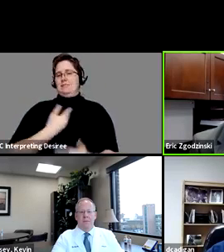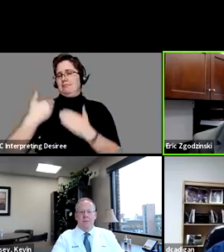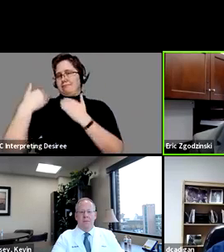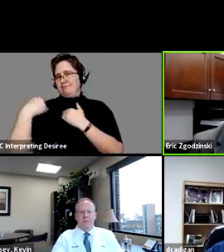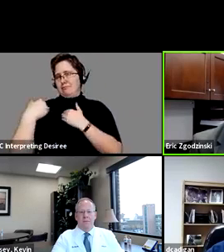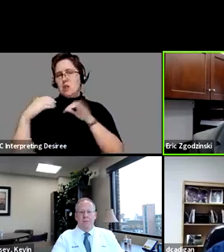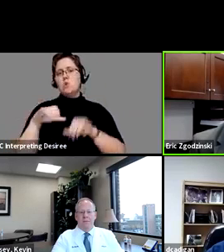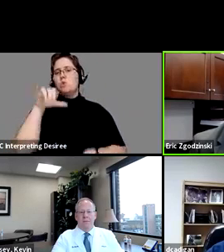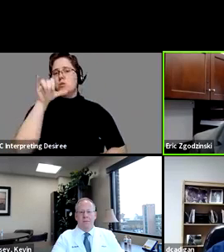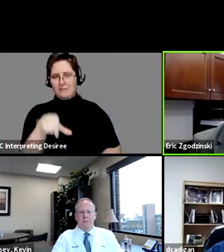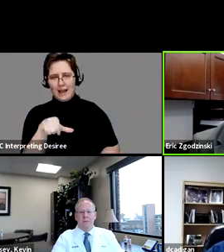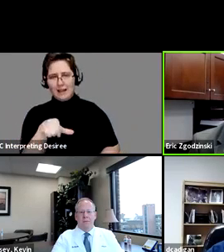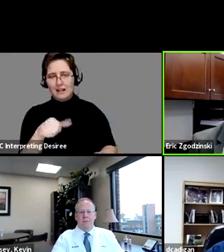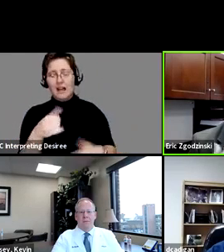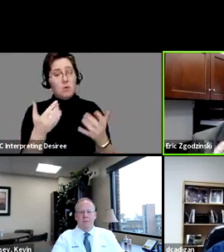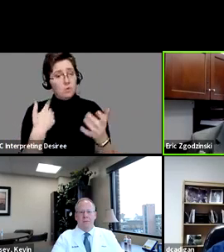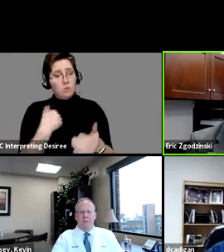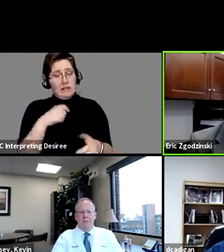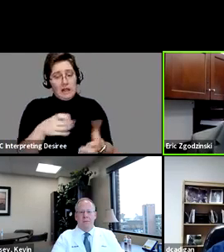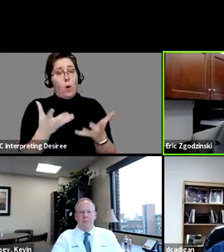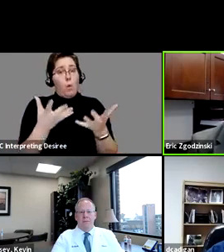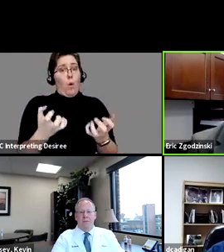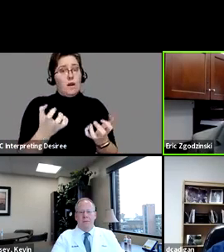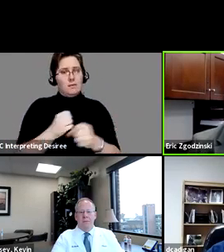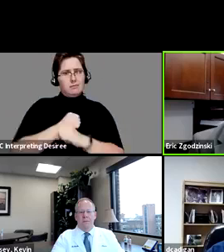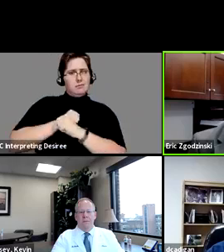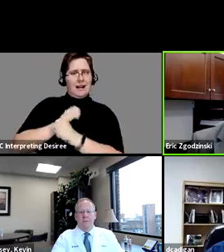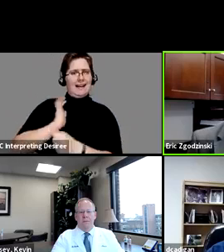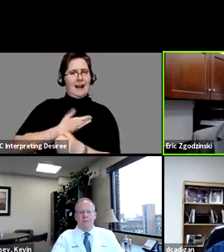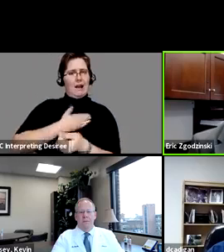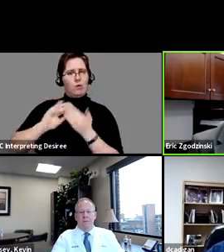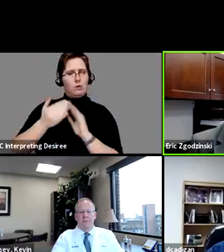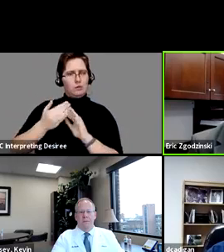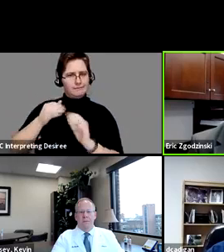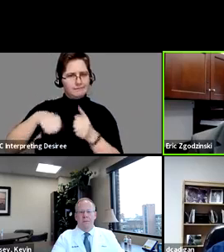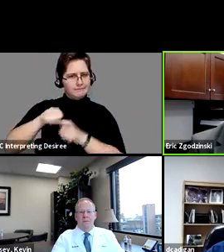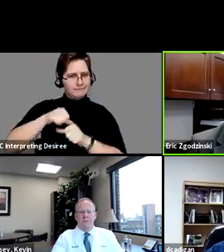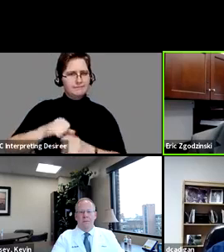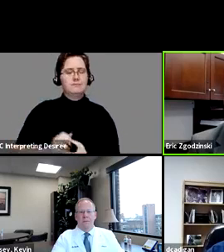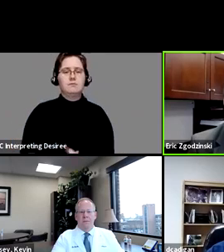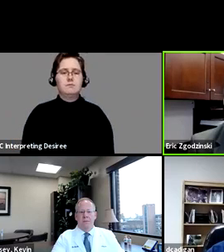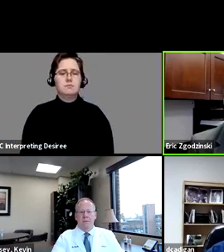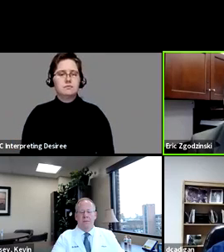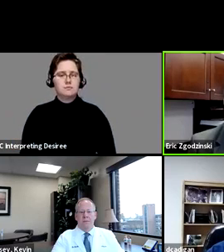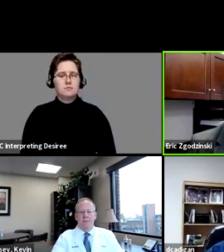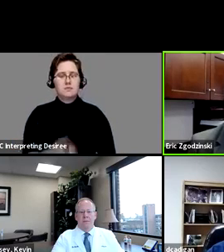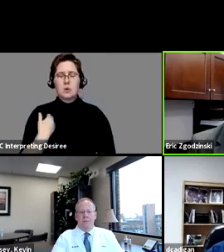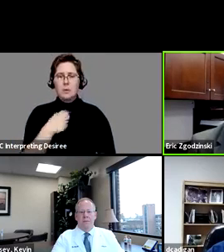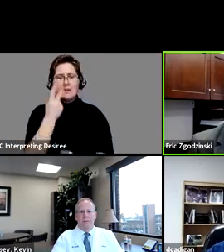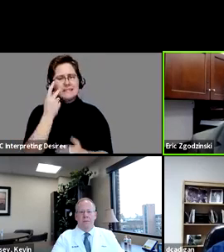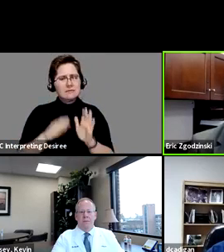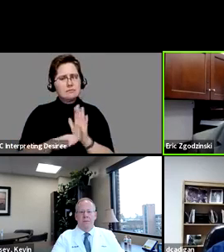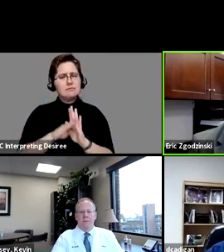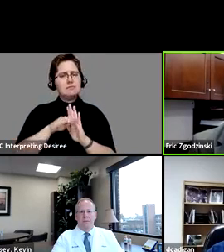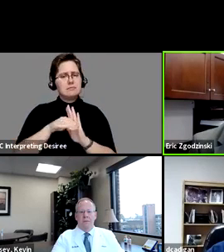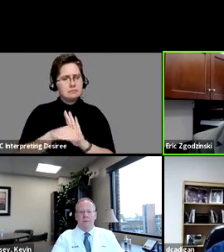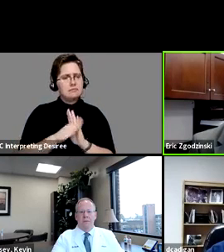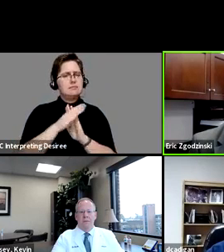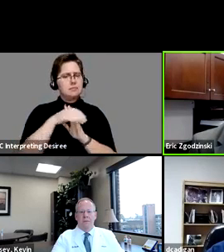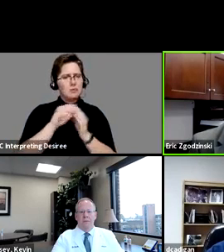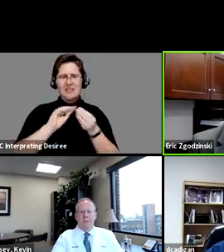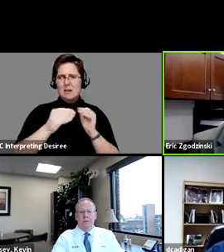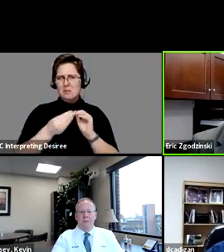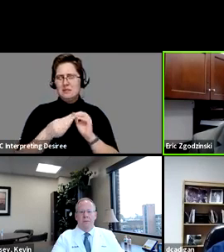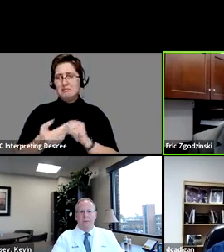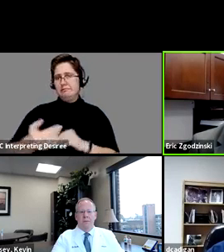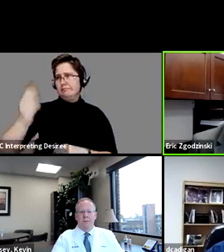those things and want to do those things to again, protect our community. We've seen these ebbs and flow with our cases. You saw